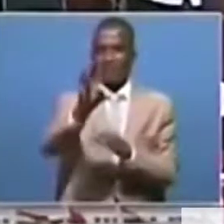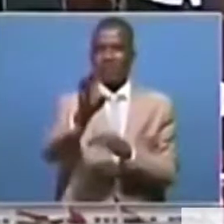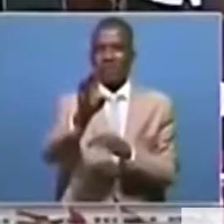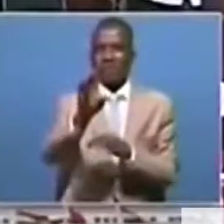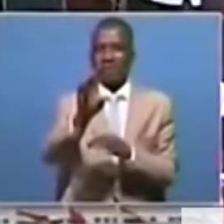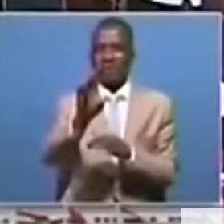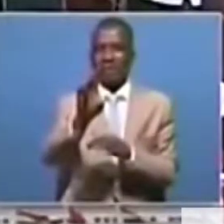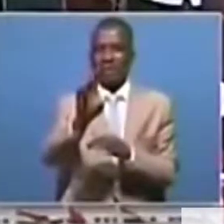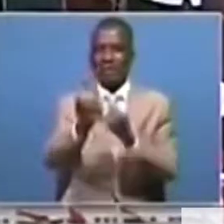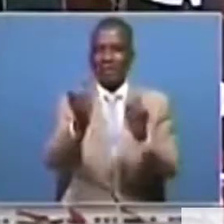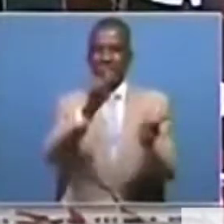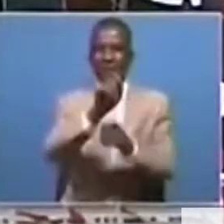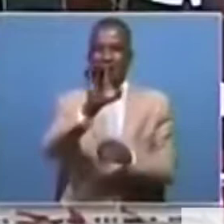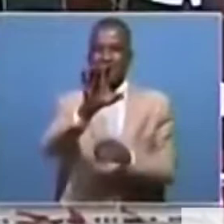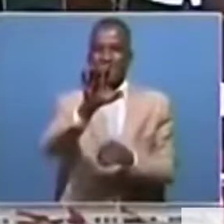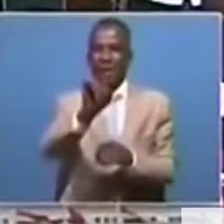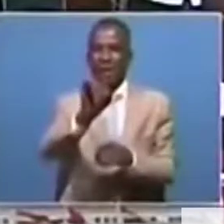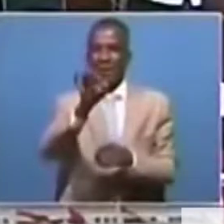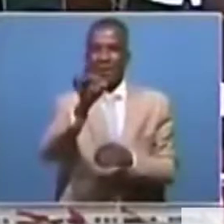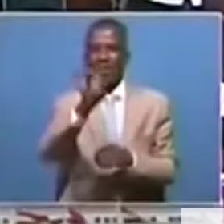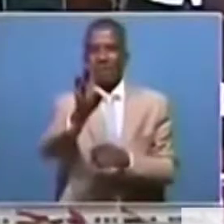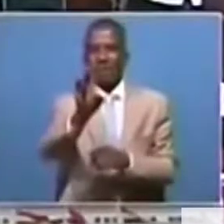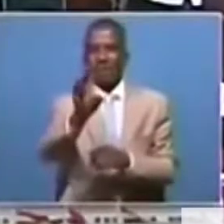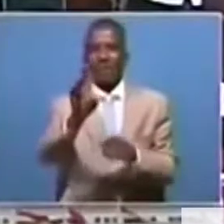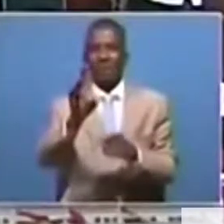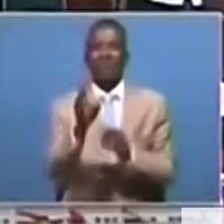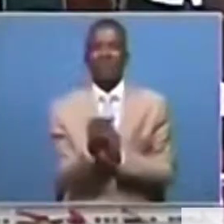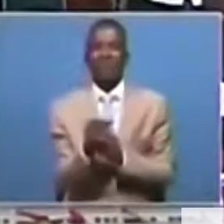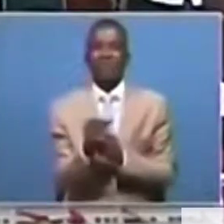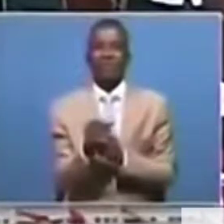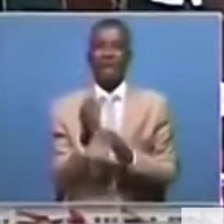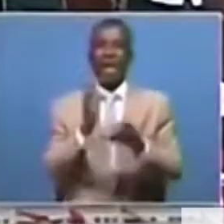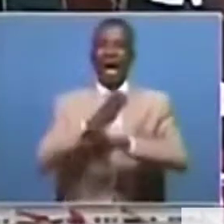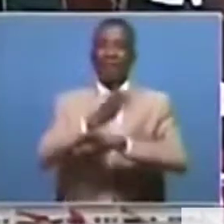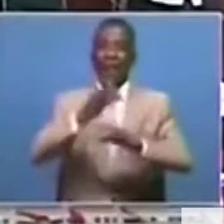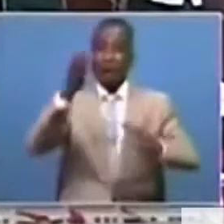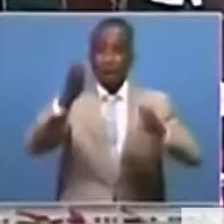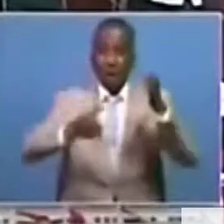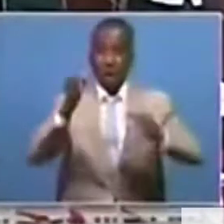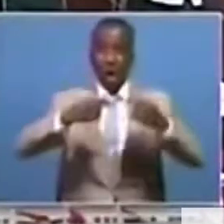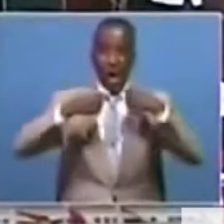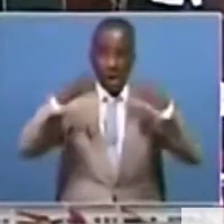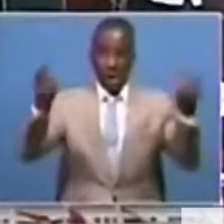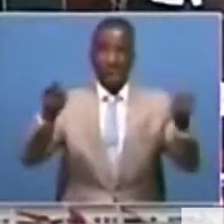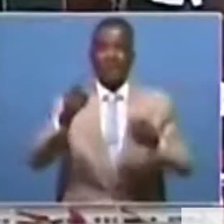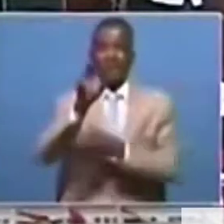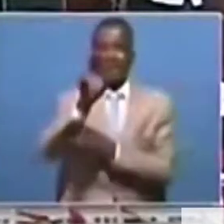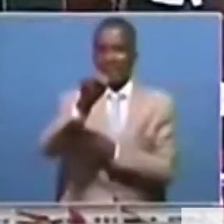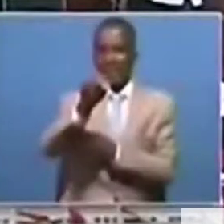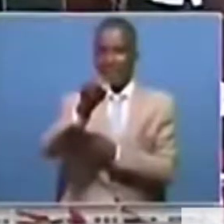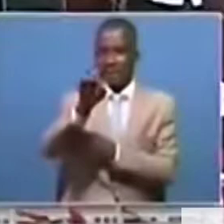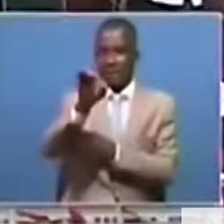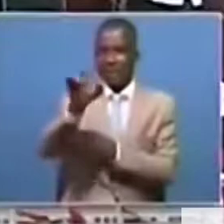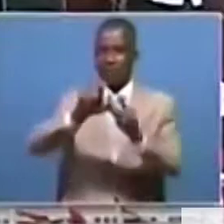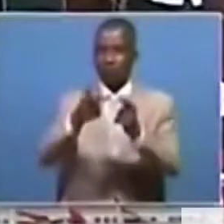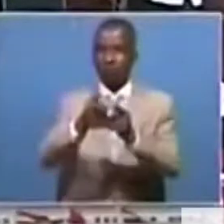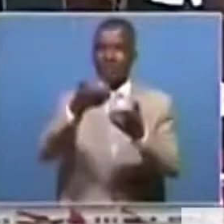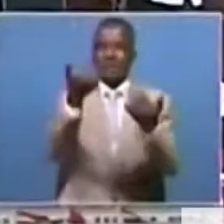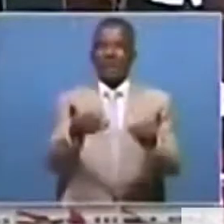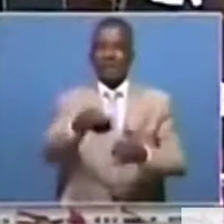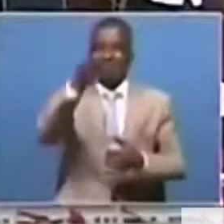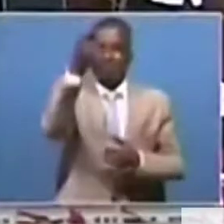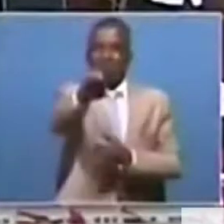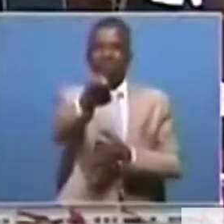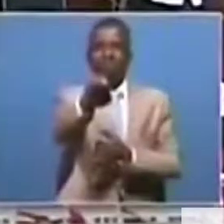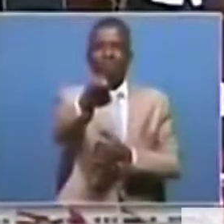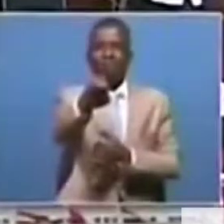CR 87 permits them to do so. Immediately after the court's ruling on the issue, the petitioner filed the instant application. It